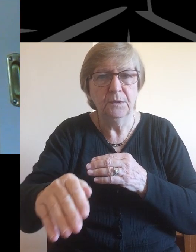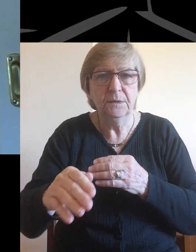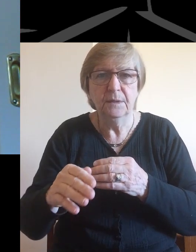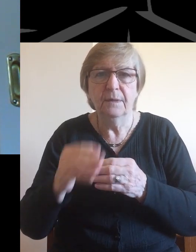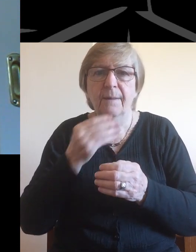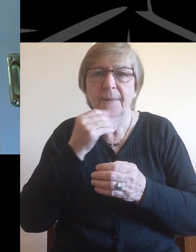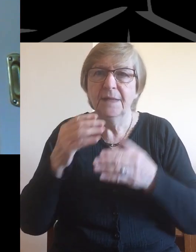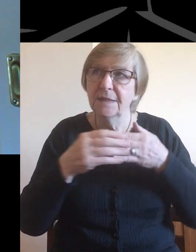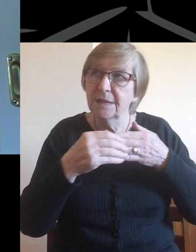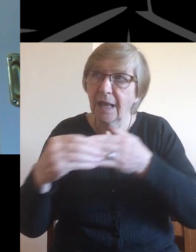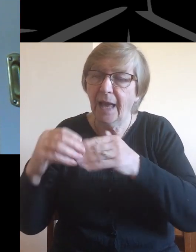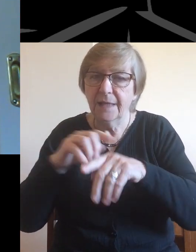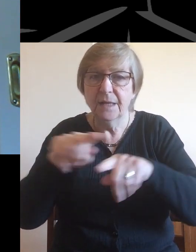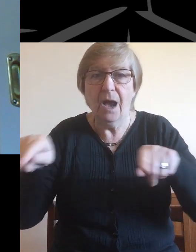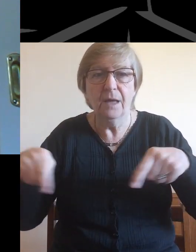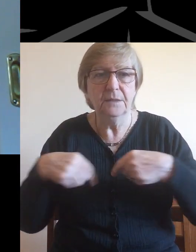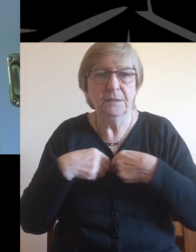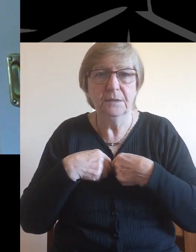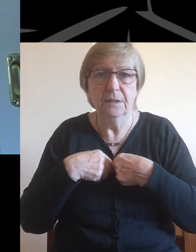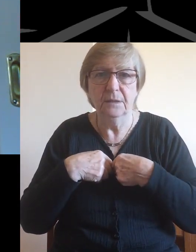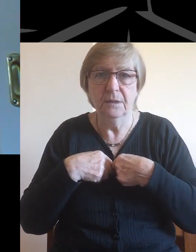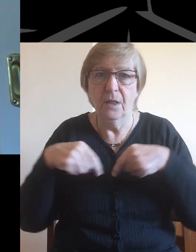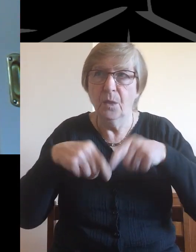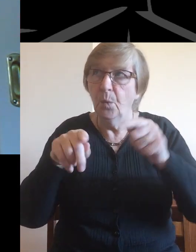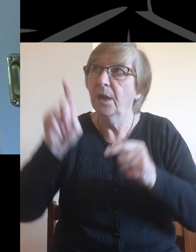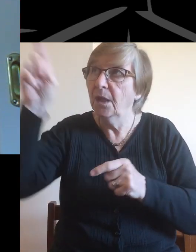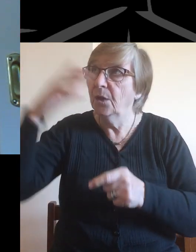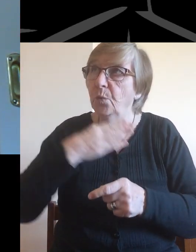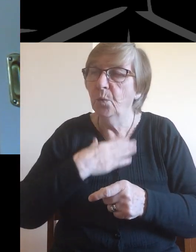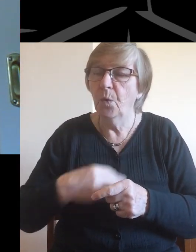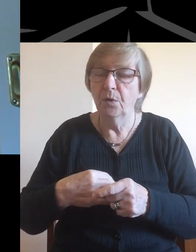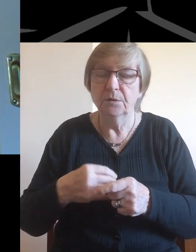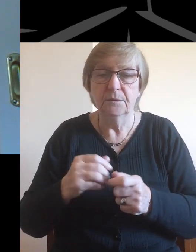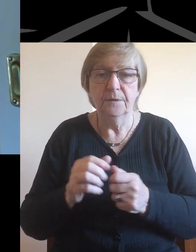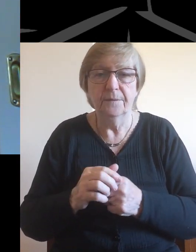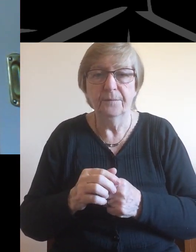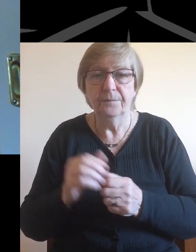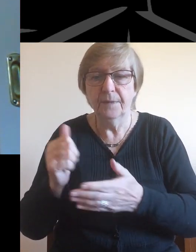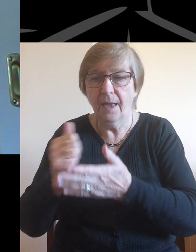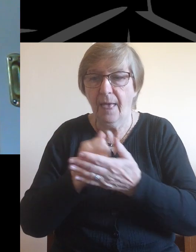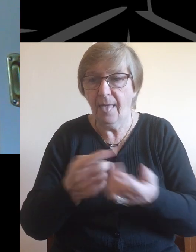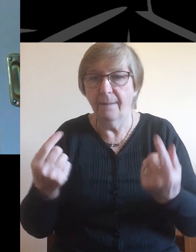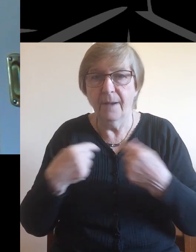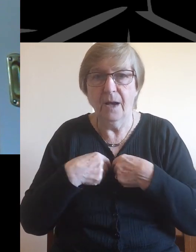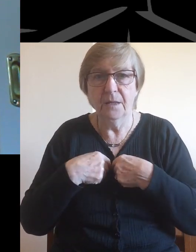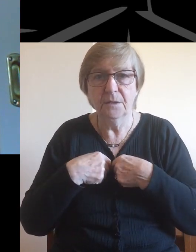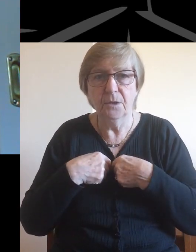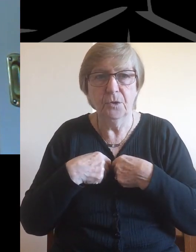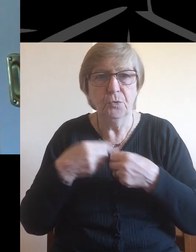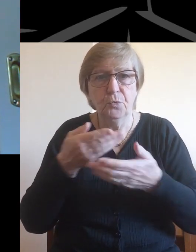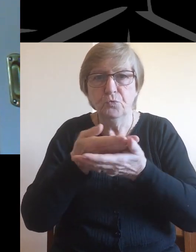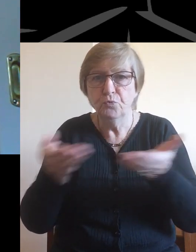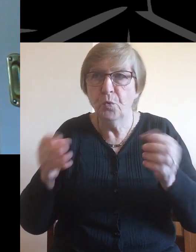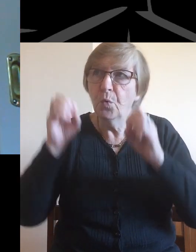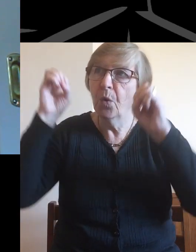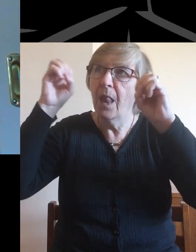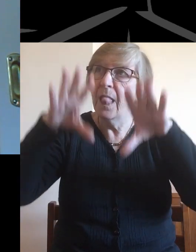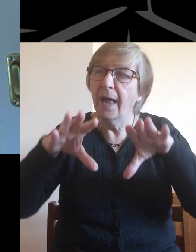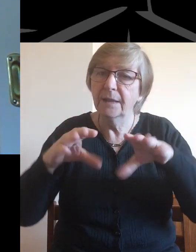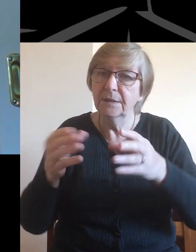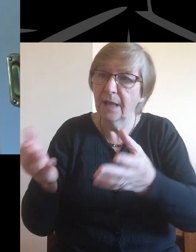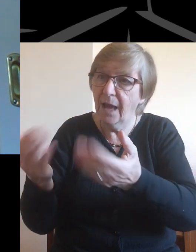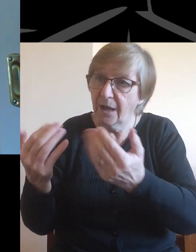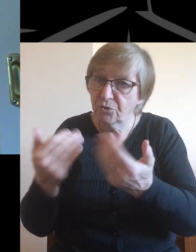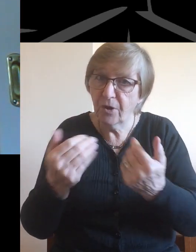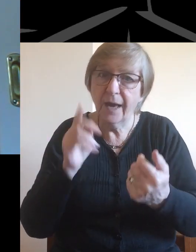restricted, please guide us on the path you have planned for us. Help us to be a beacon which attracts those who